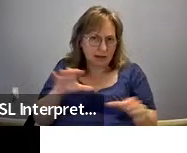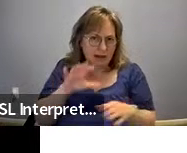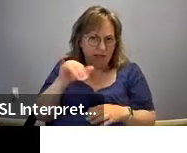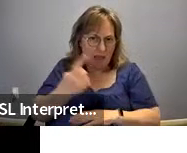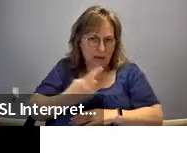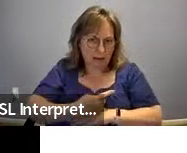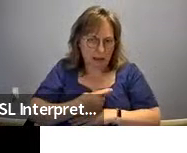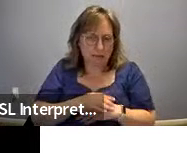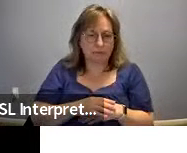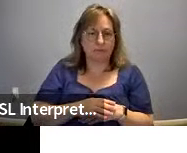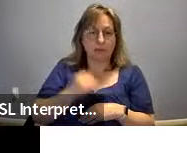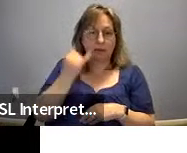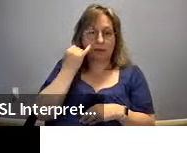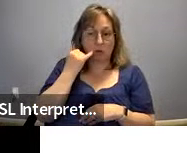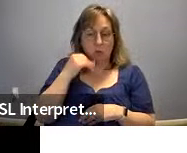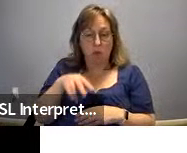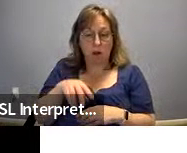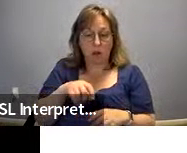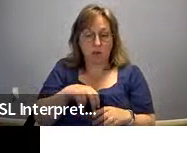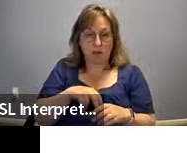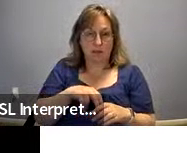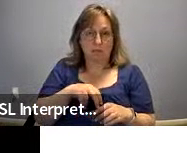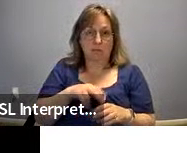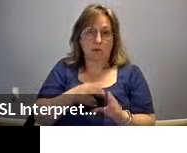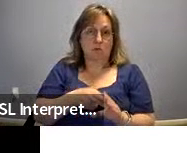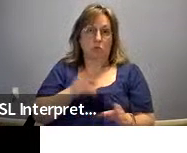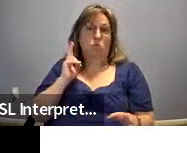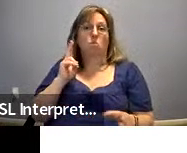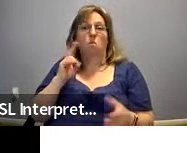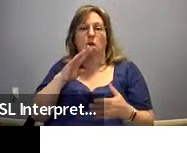of calendar view, just tap the arrow in the top left corner.